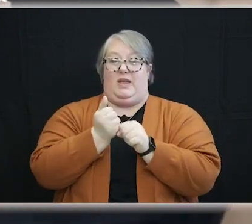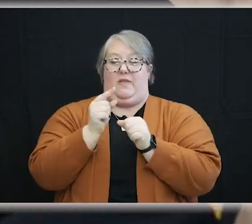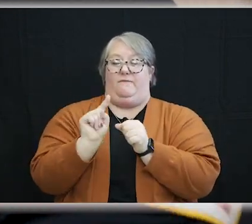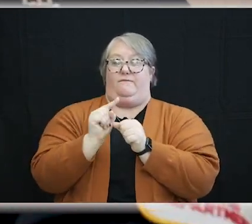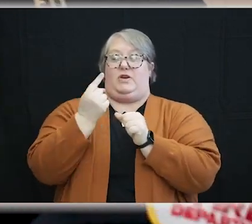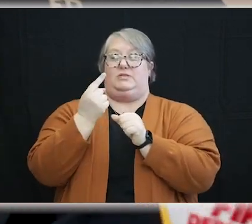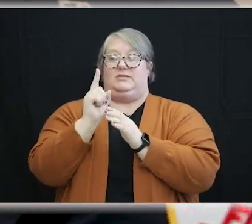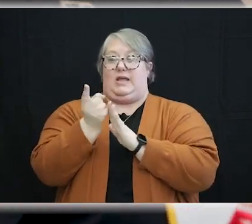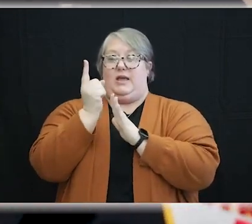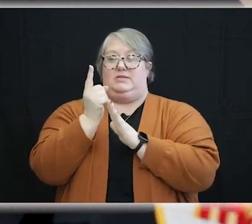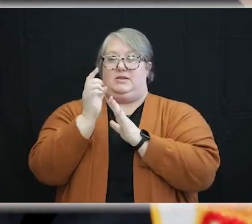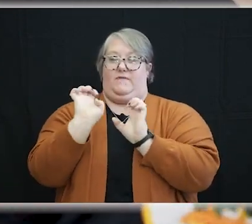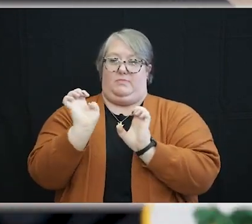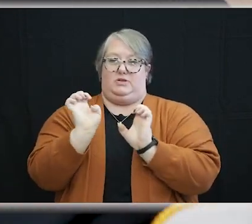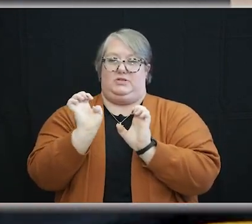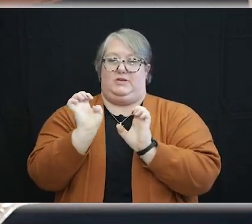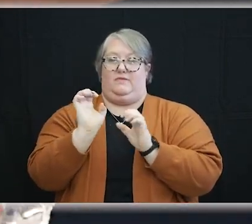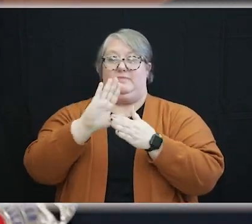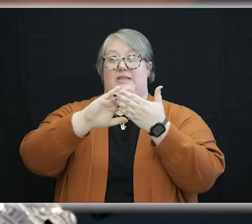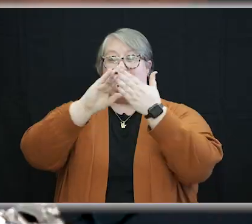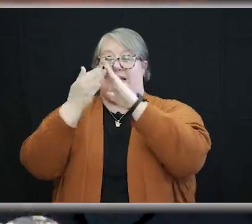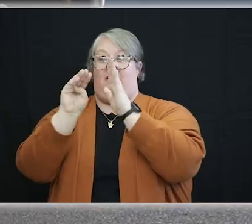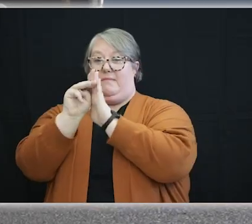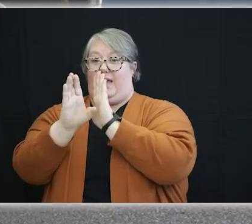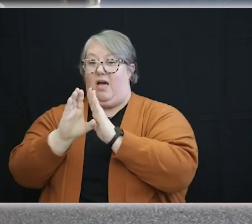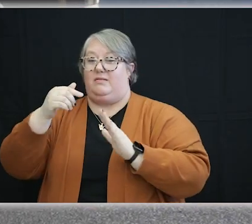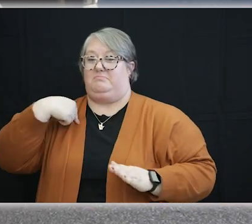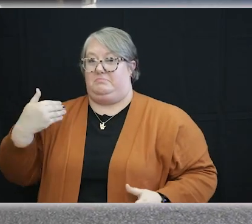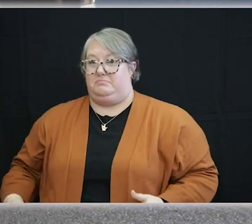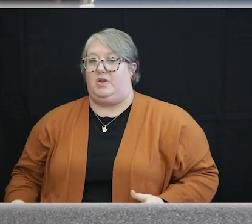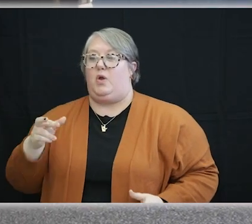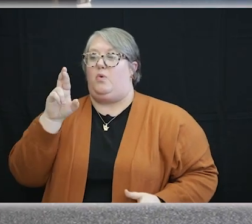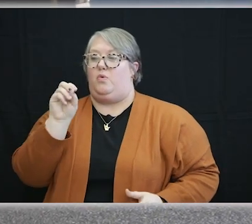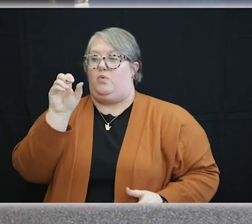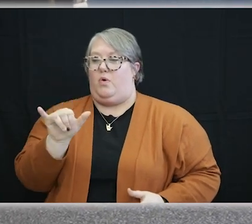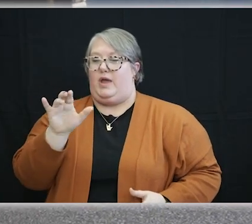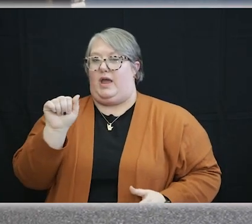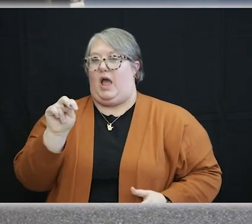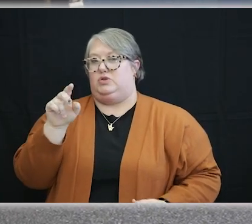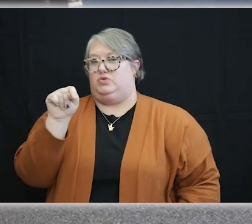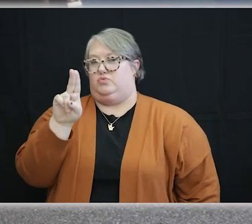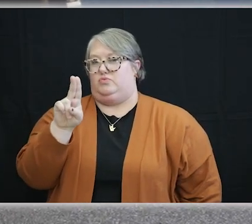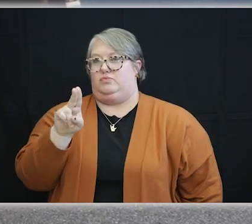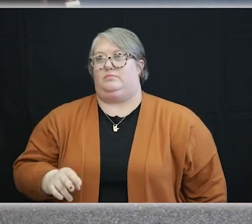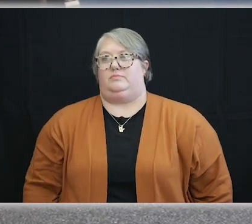decisions are made in the first seconds of an emergency. For the City of McAllen, I'm Roy Cantu.